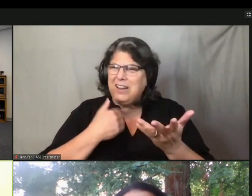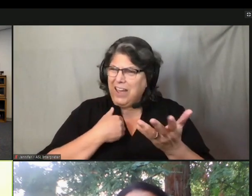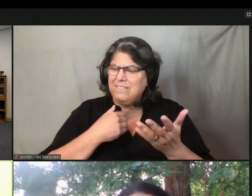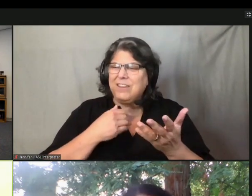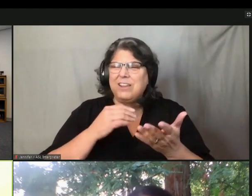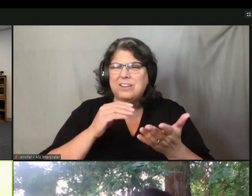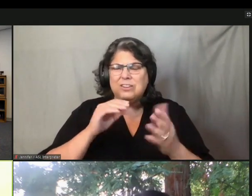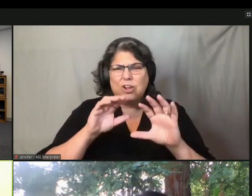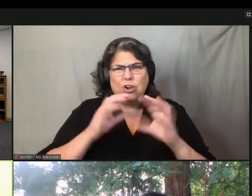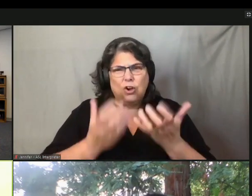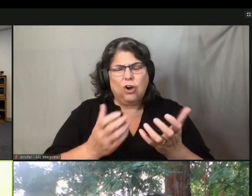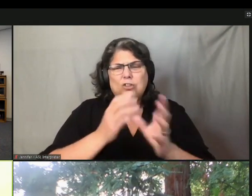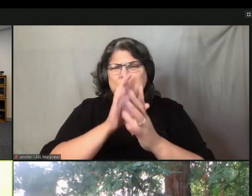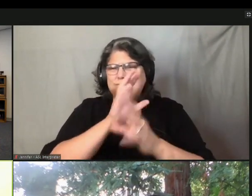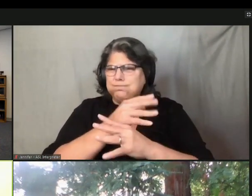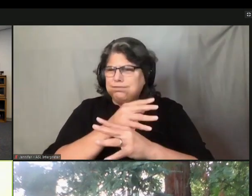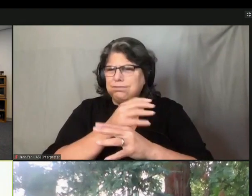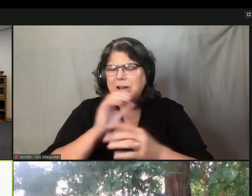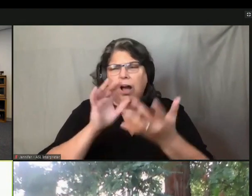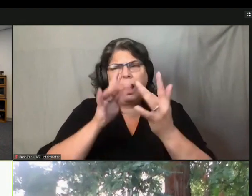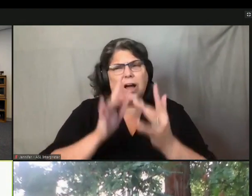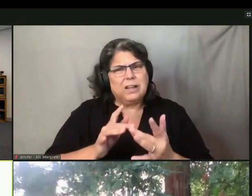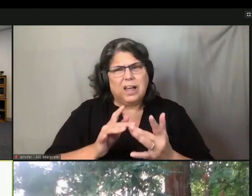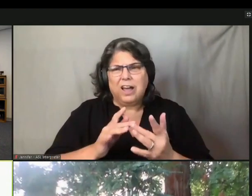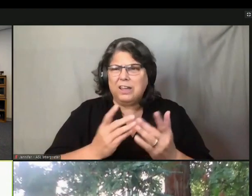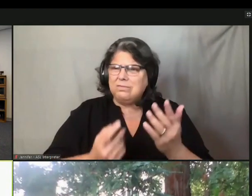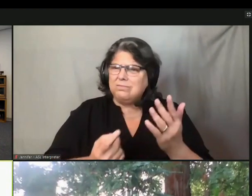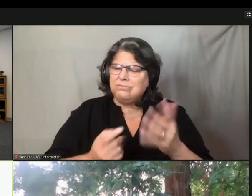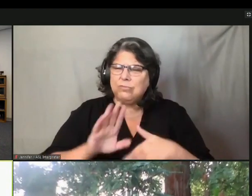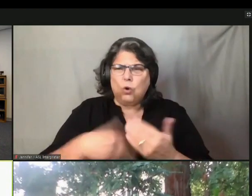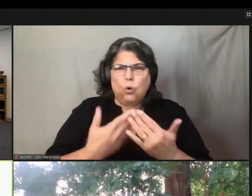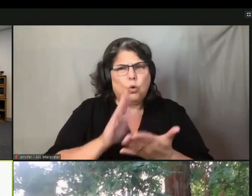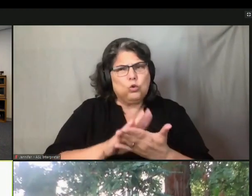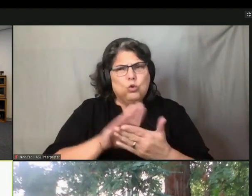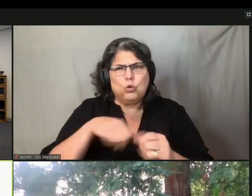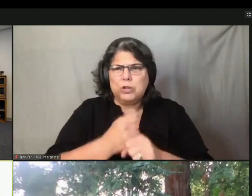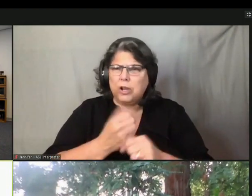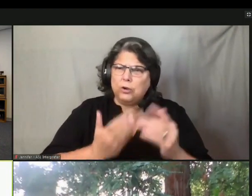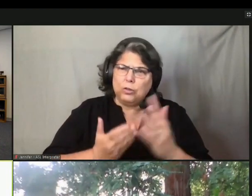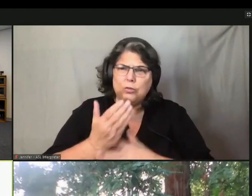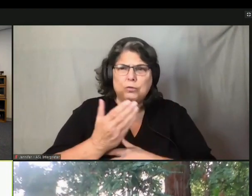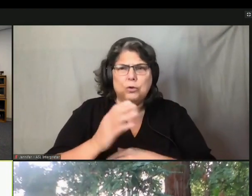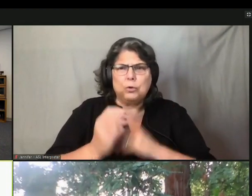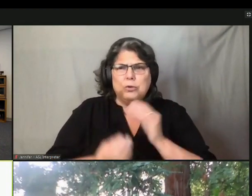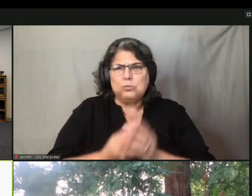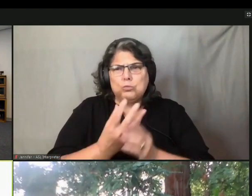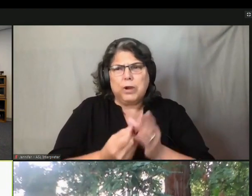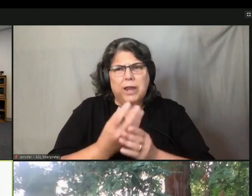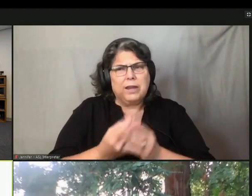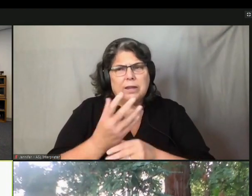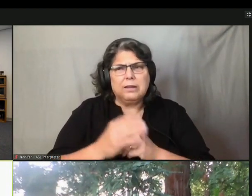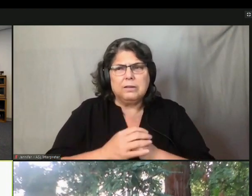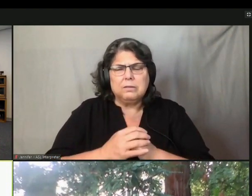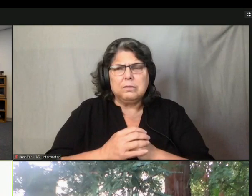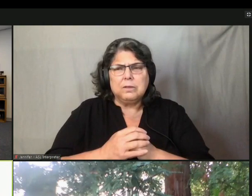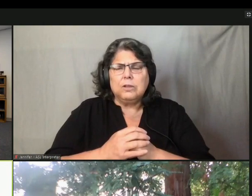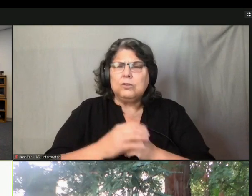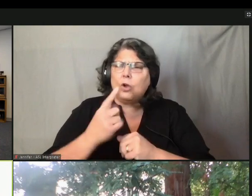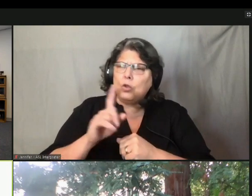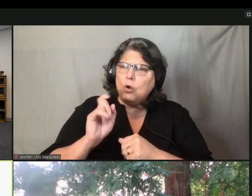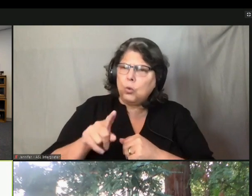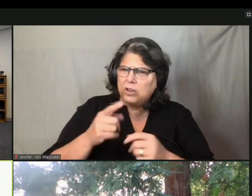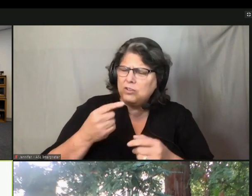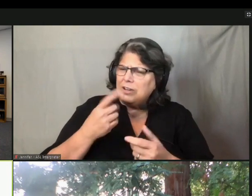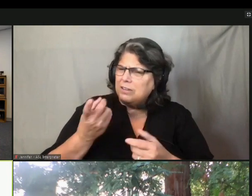of 2021. And I think the question from Manisha is it the recommendation of Dr. Mace and the County